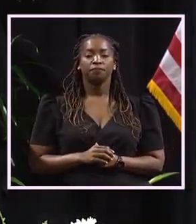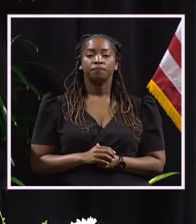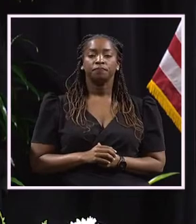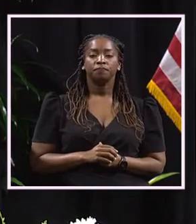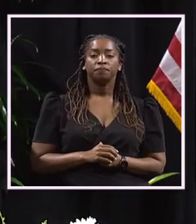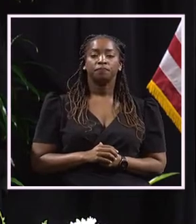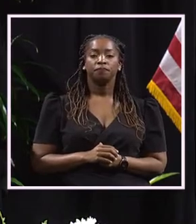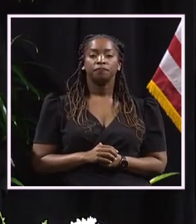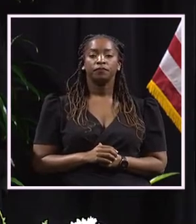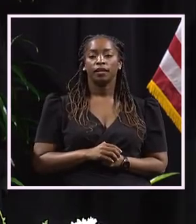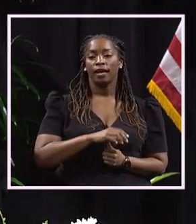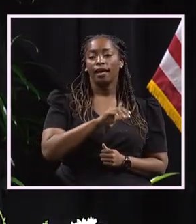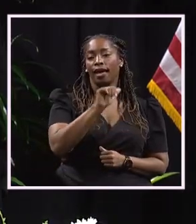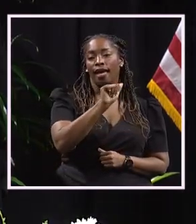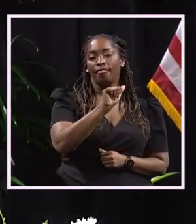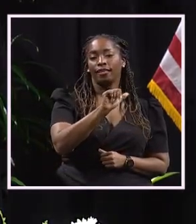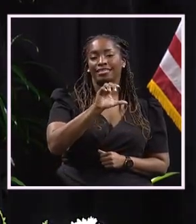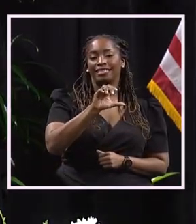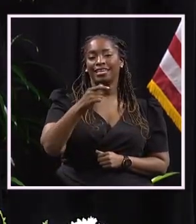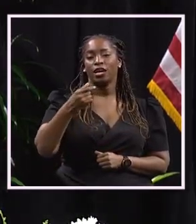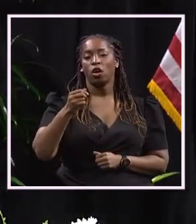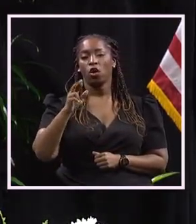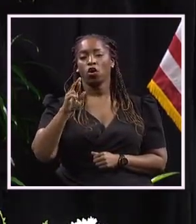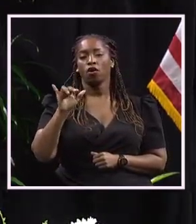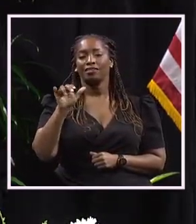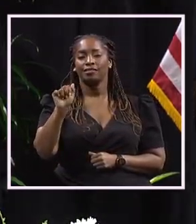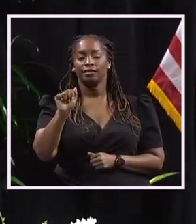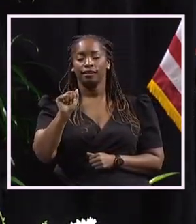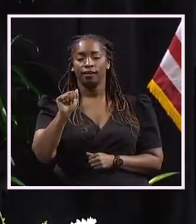Anthony C. Garcia, magna cum laude.